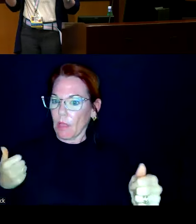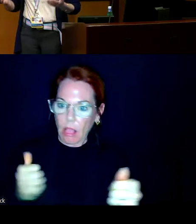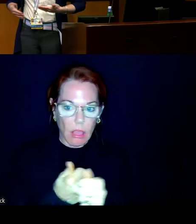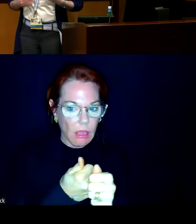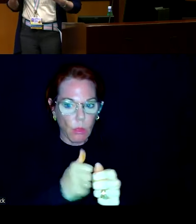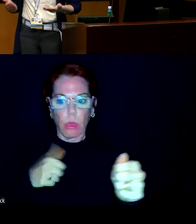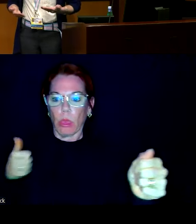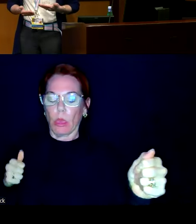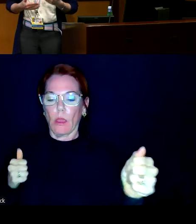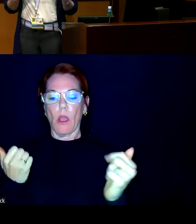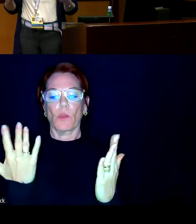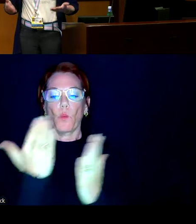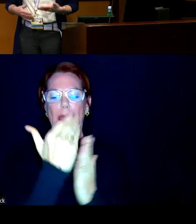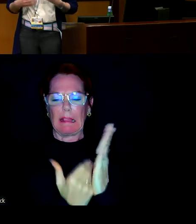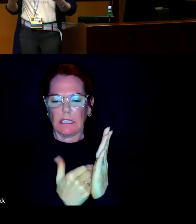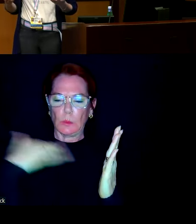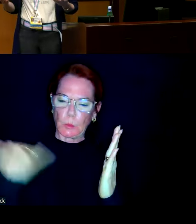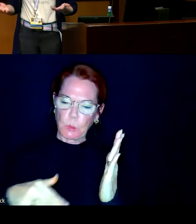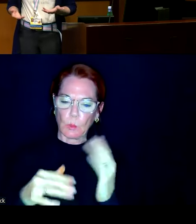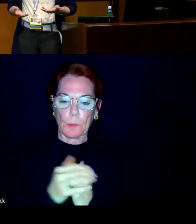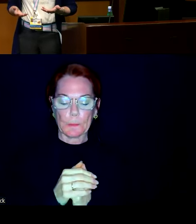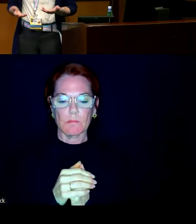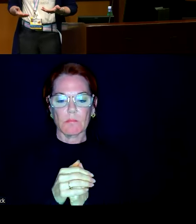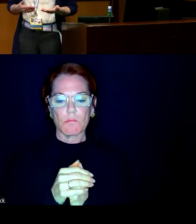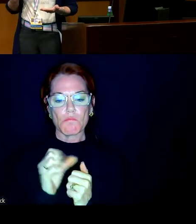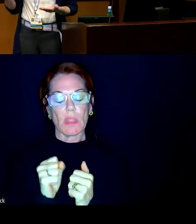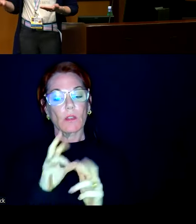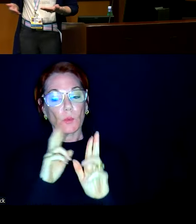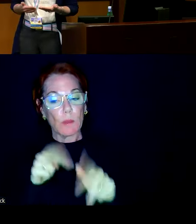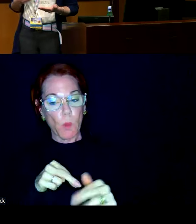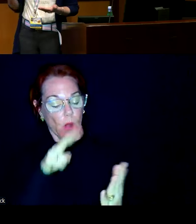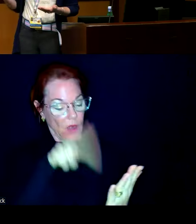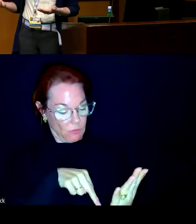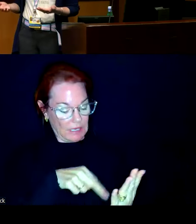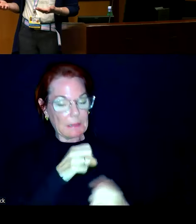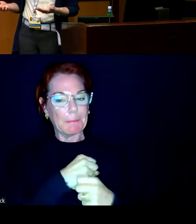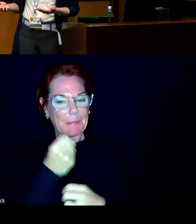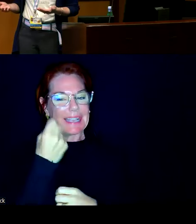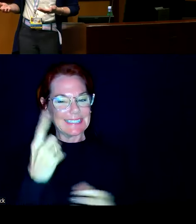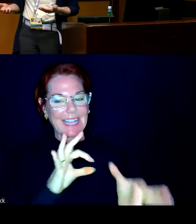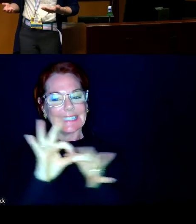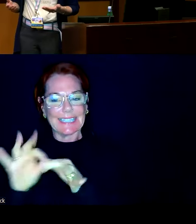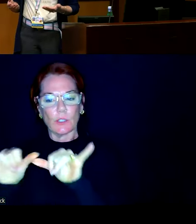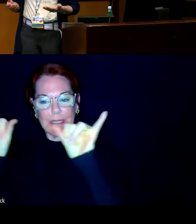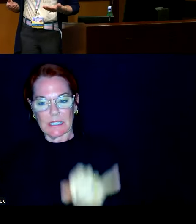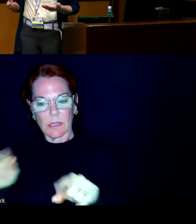So the essence of the report of looking at the system makes sense. The way it's written does not make any